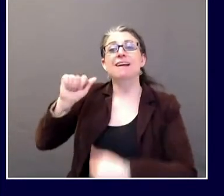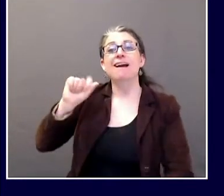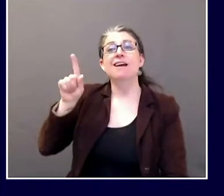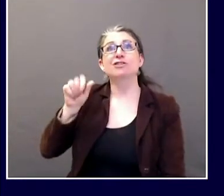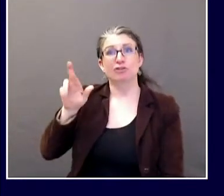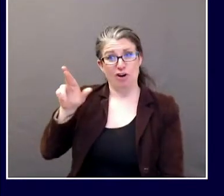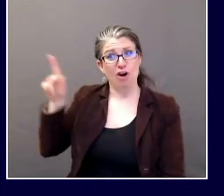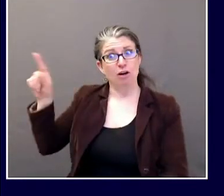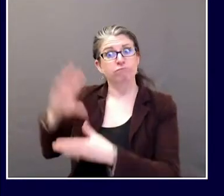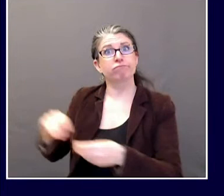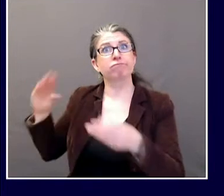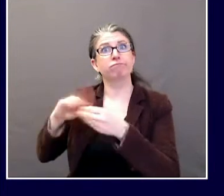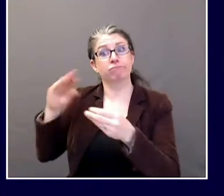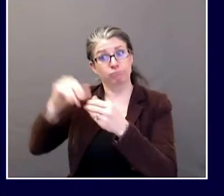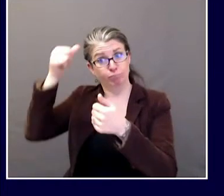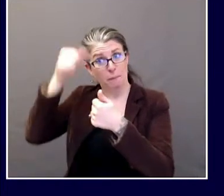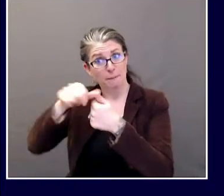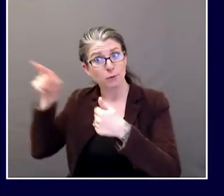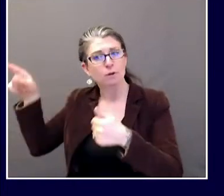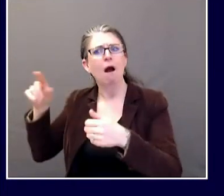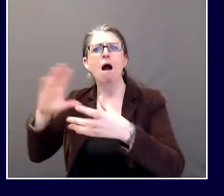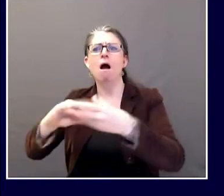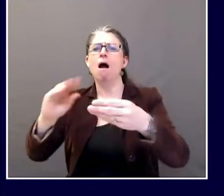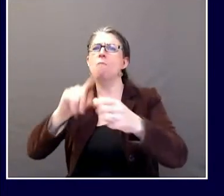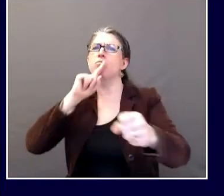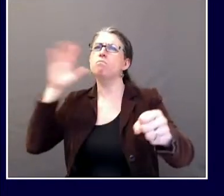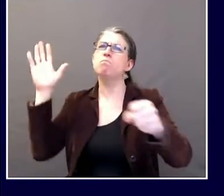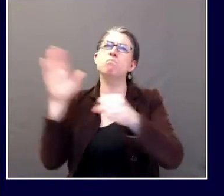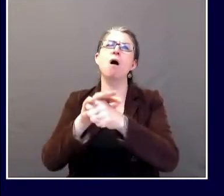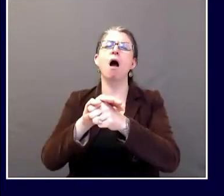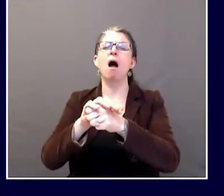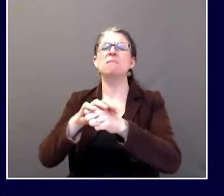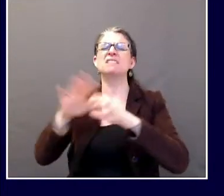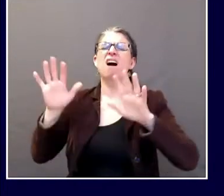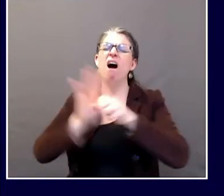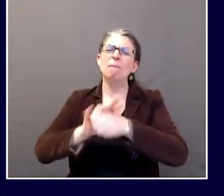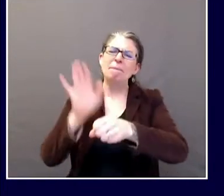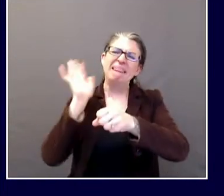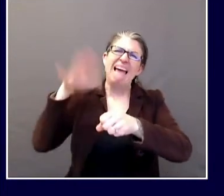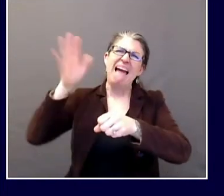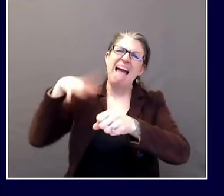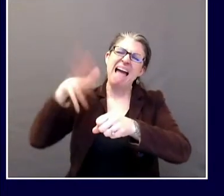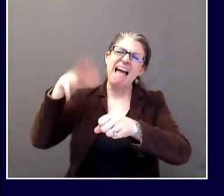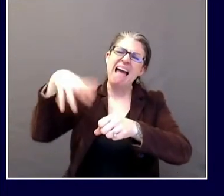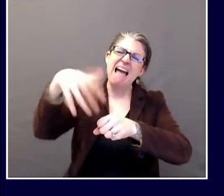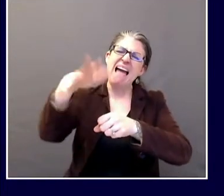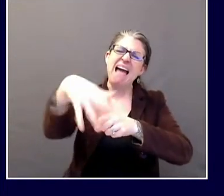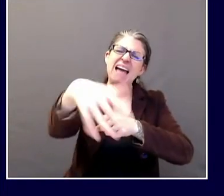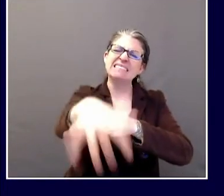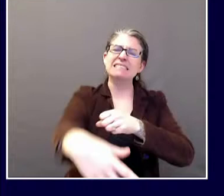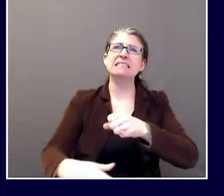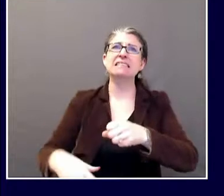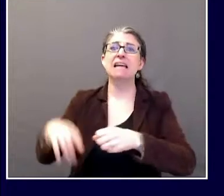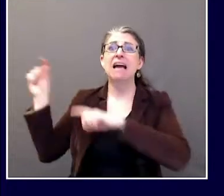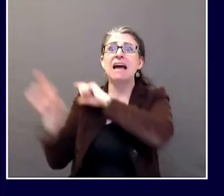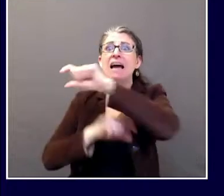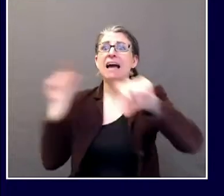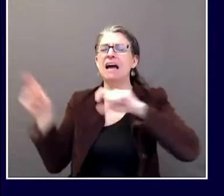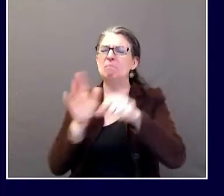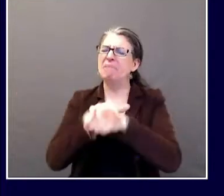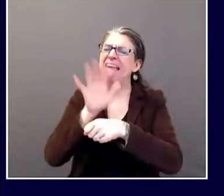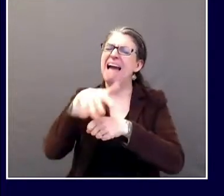vaccines, but when we opened up the cupboard, it was empty. Okay, right. But so we have gotten these 195,000